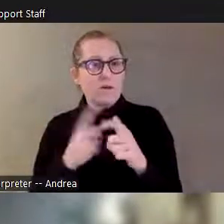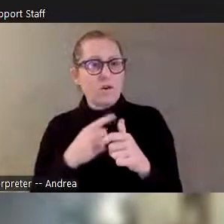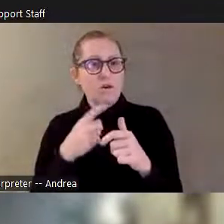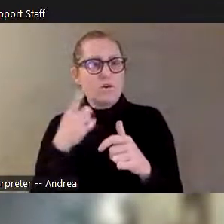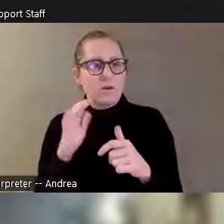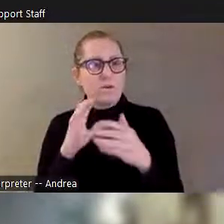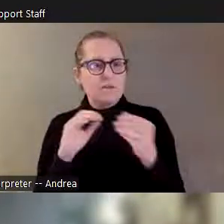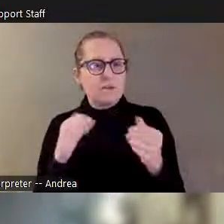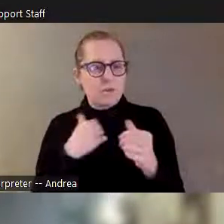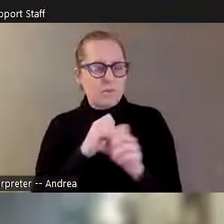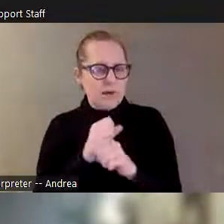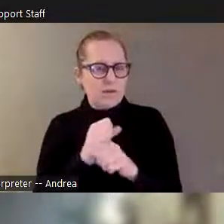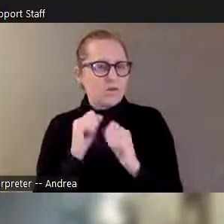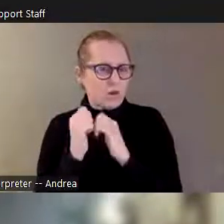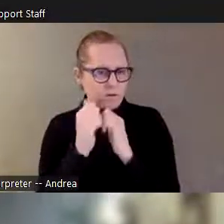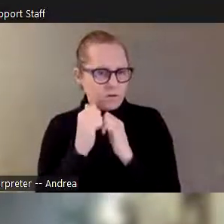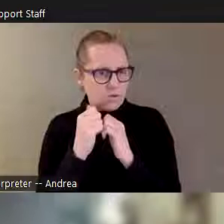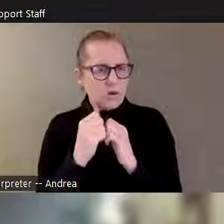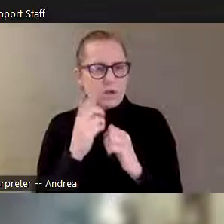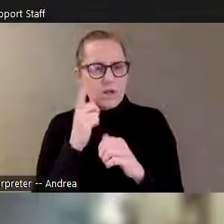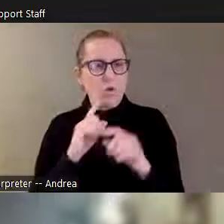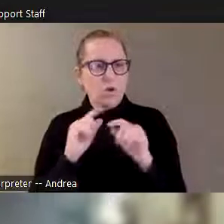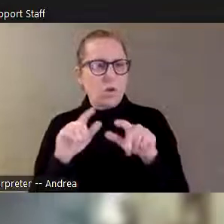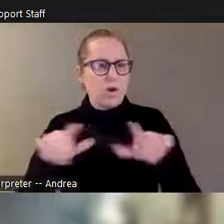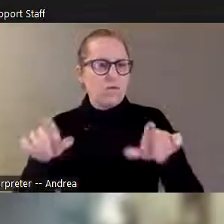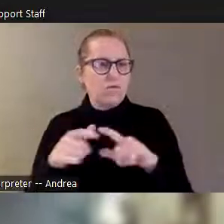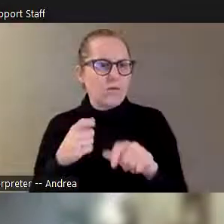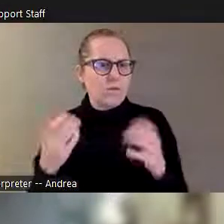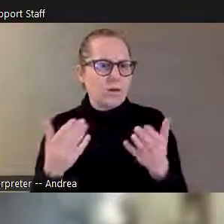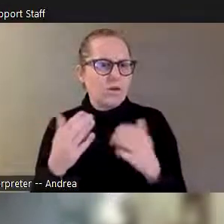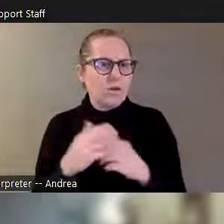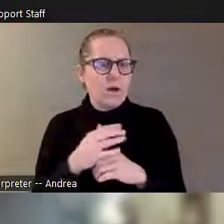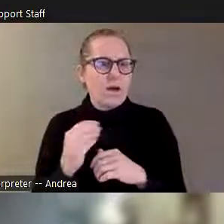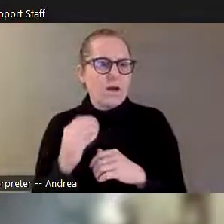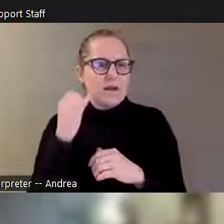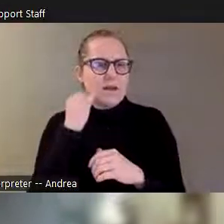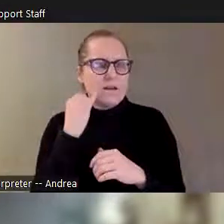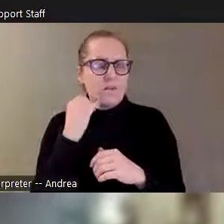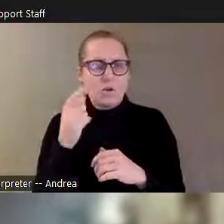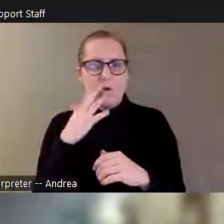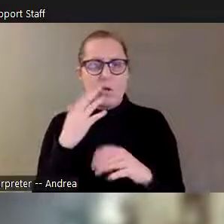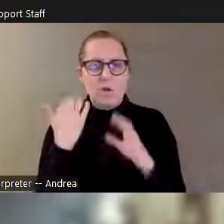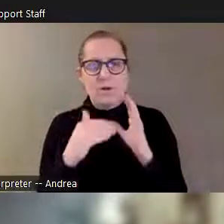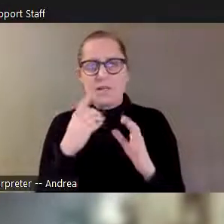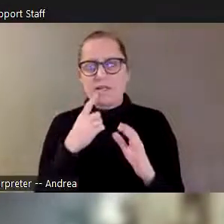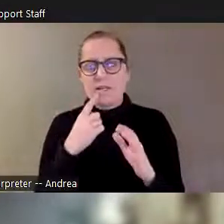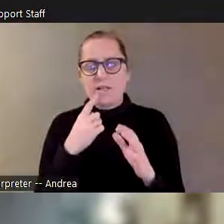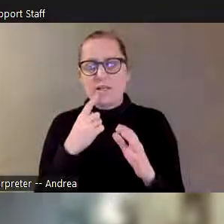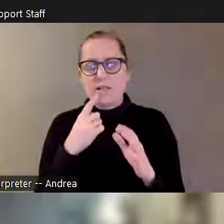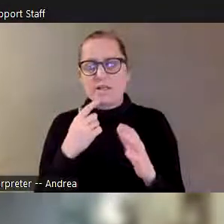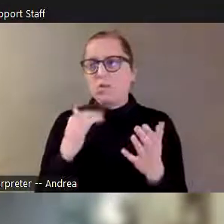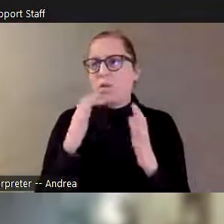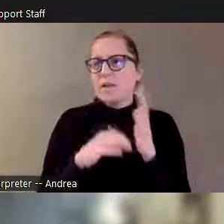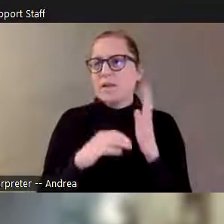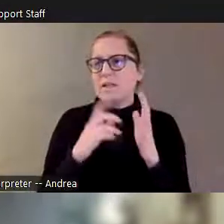made collectively, and that's going out from here. And if you know an email that says, here's what we did last month is signed